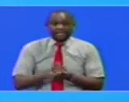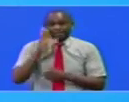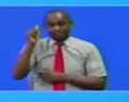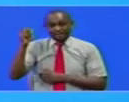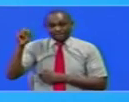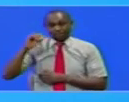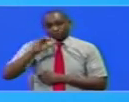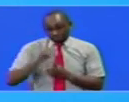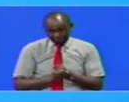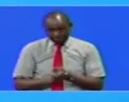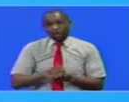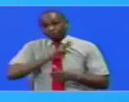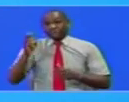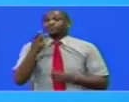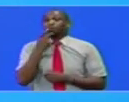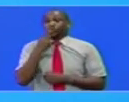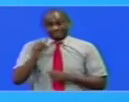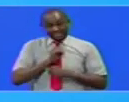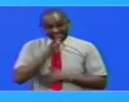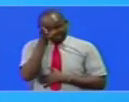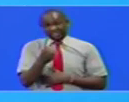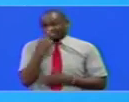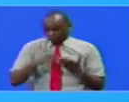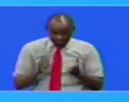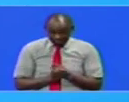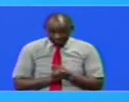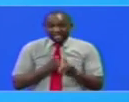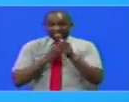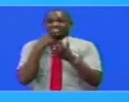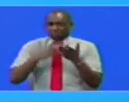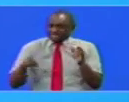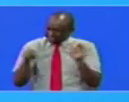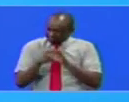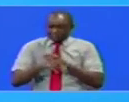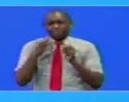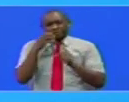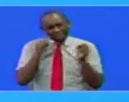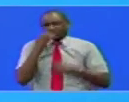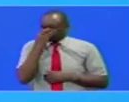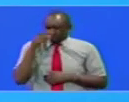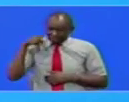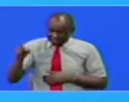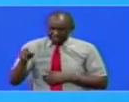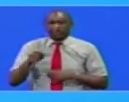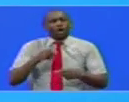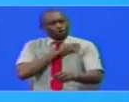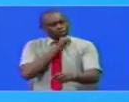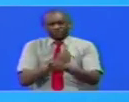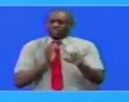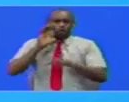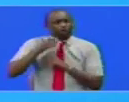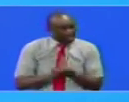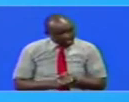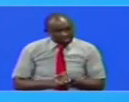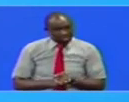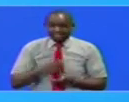Baringo. Led by West Pokot Senator John Lonyangapuo, the leaders claim the Deputy President overstepped his mandate. They're also